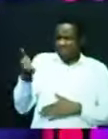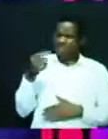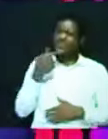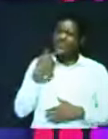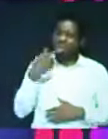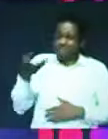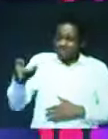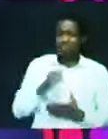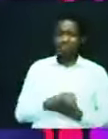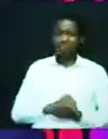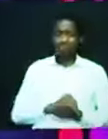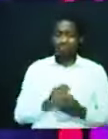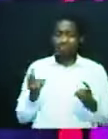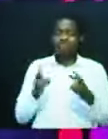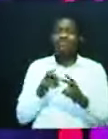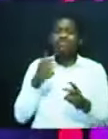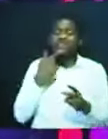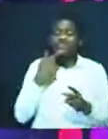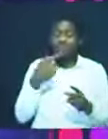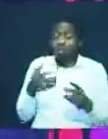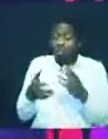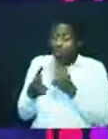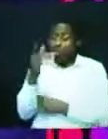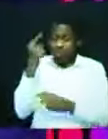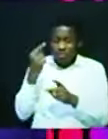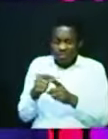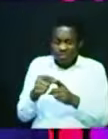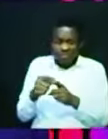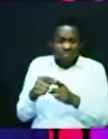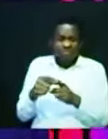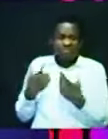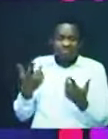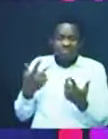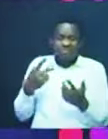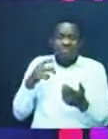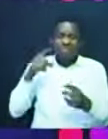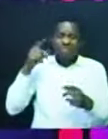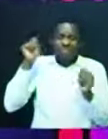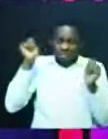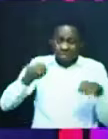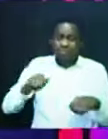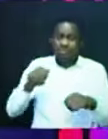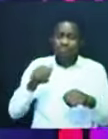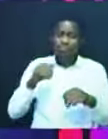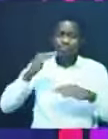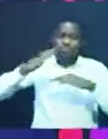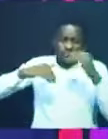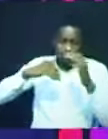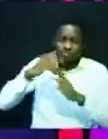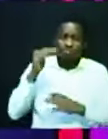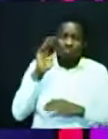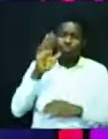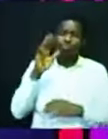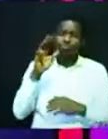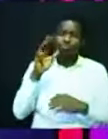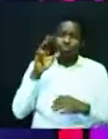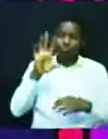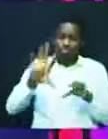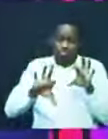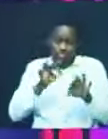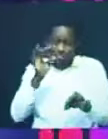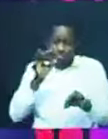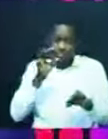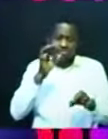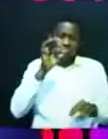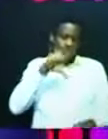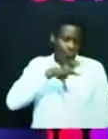that the word of God does not only build our spirit, man, it can touch your body. It can touch your soul. Because